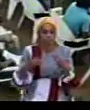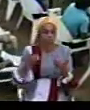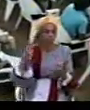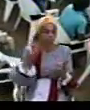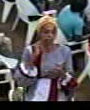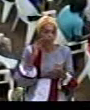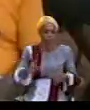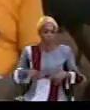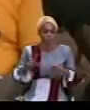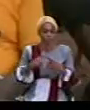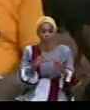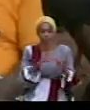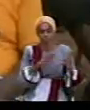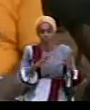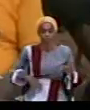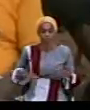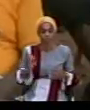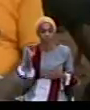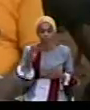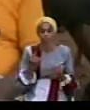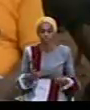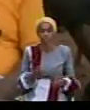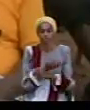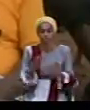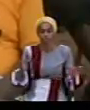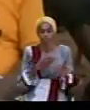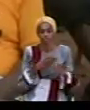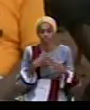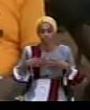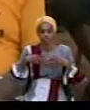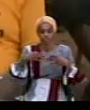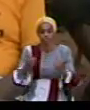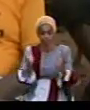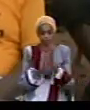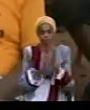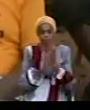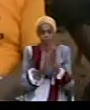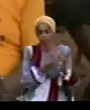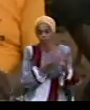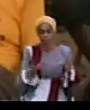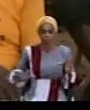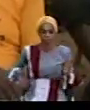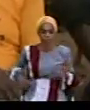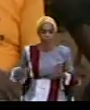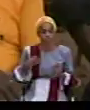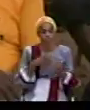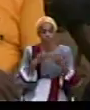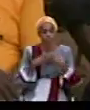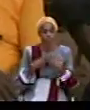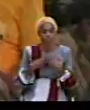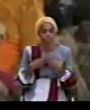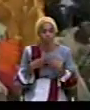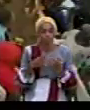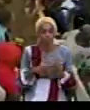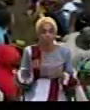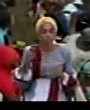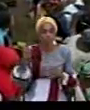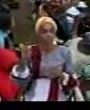free and whole. Praise the Lord. We also have this testimony from the GS Facebook